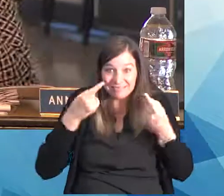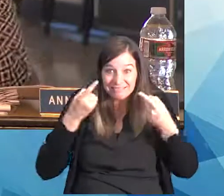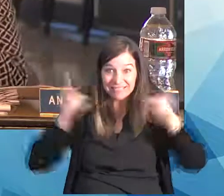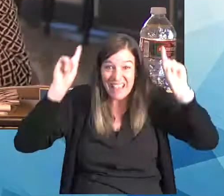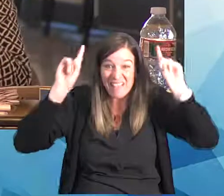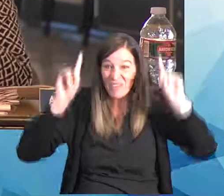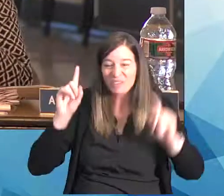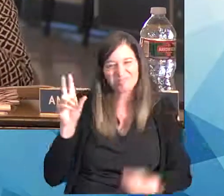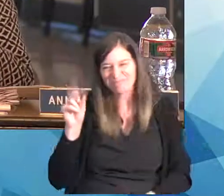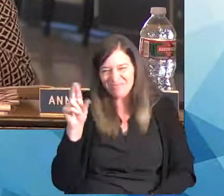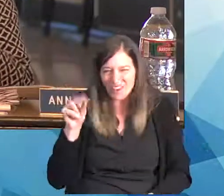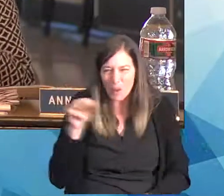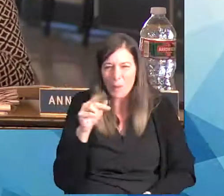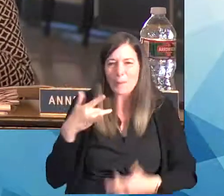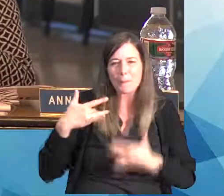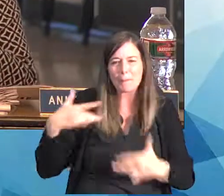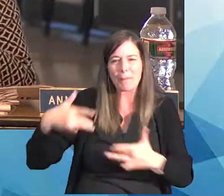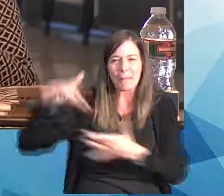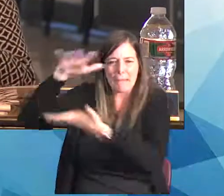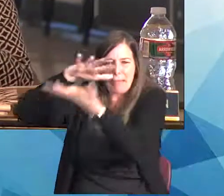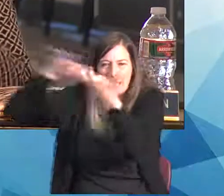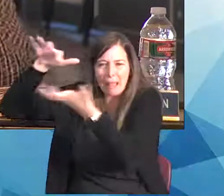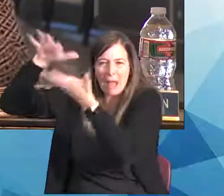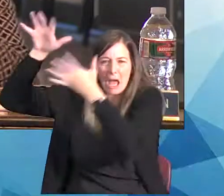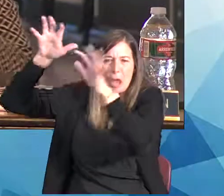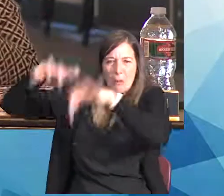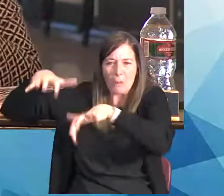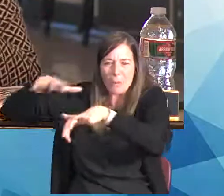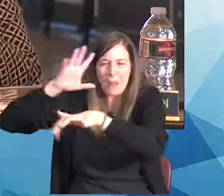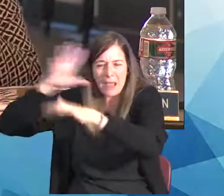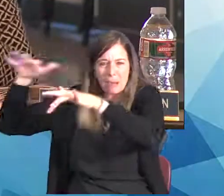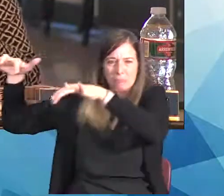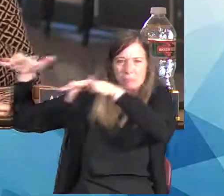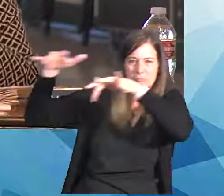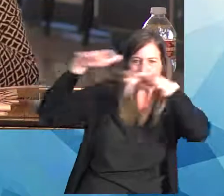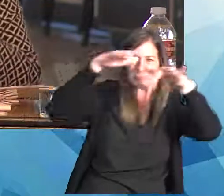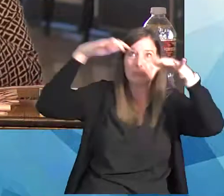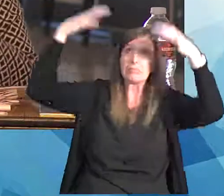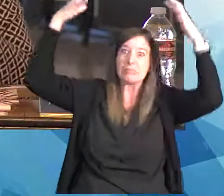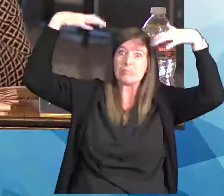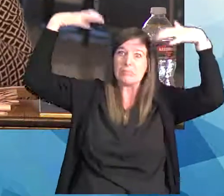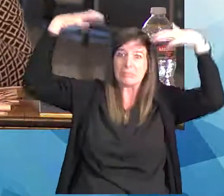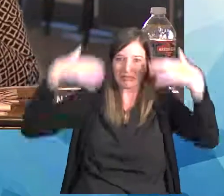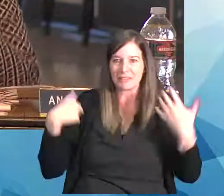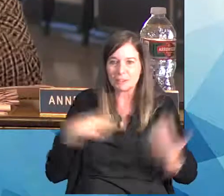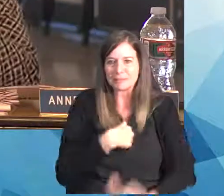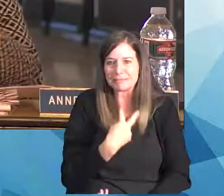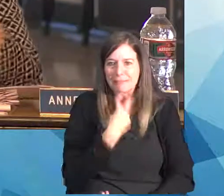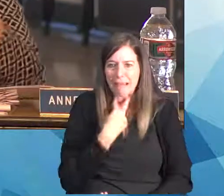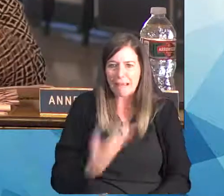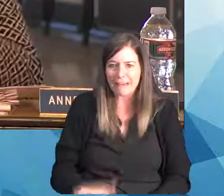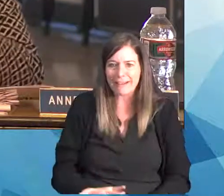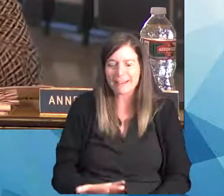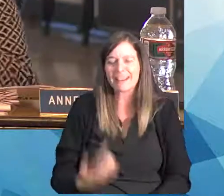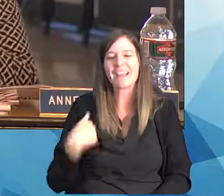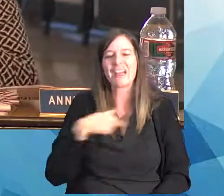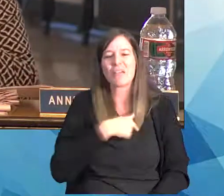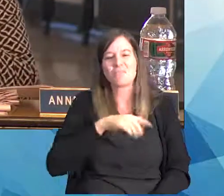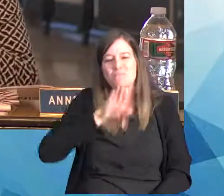us anyways, and we're stuck in it, and we're even more frustrated, experiencing even more